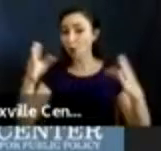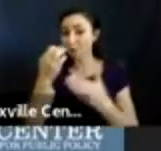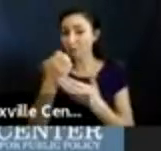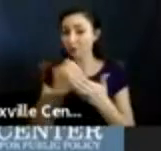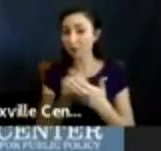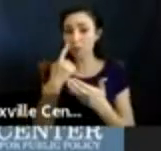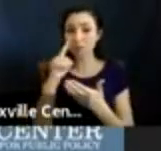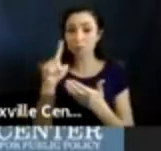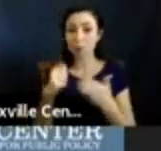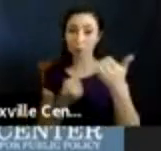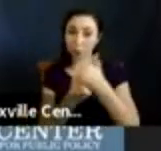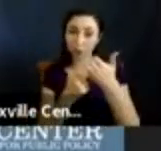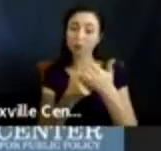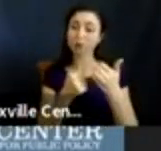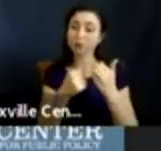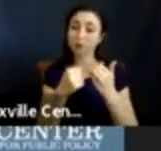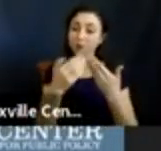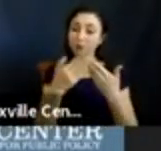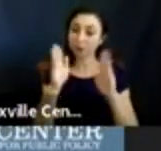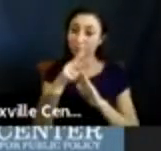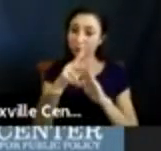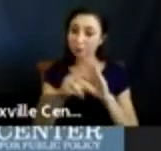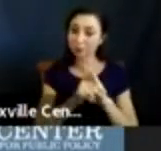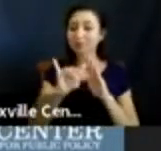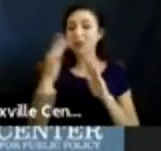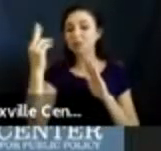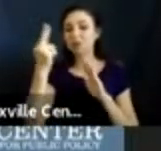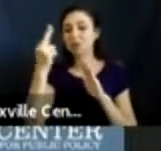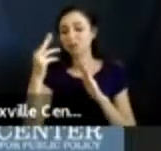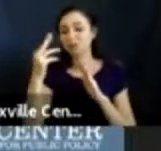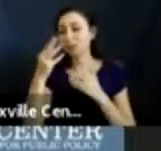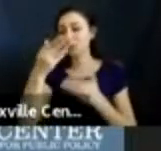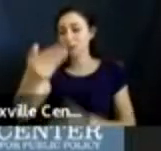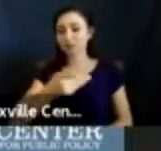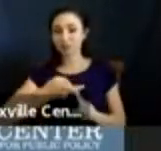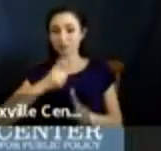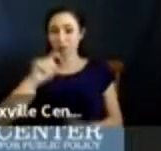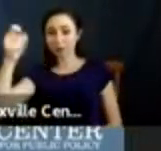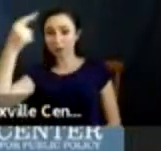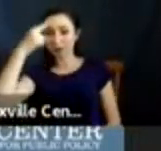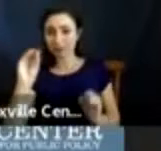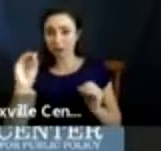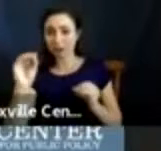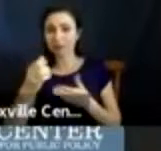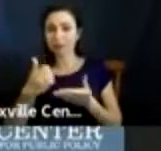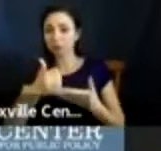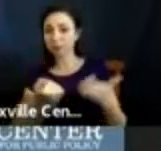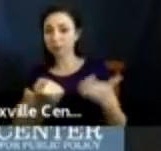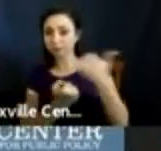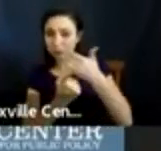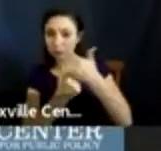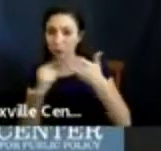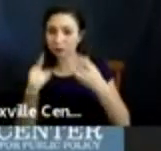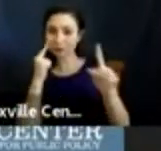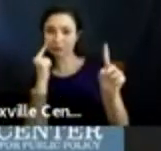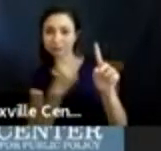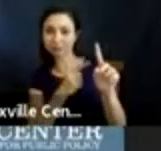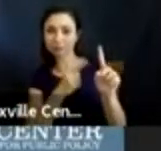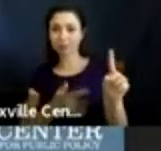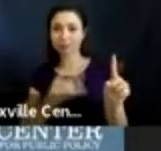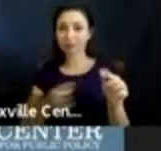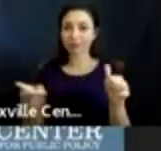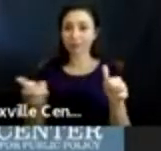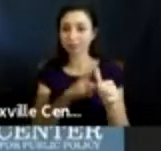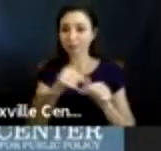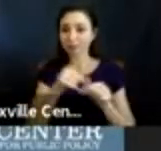And that's why we were invited by the governor's office to assist with this effort. We fielded the first survey in May, and surveys have been